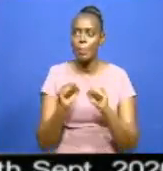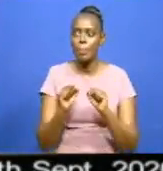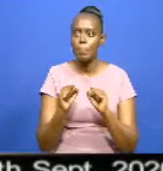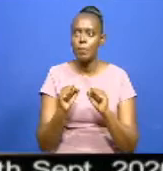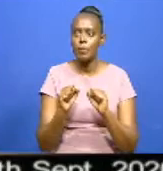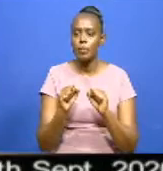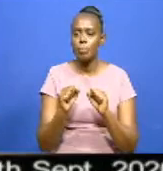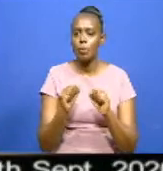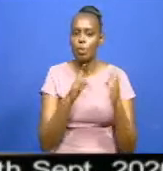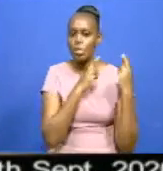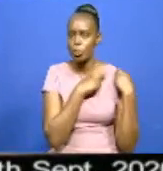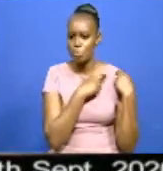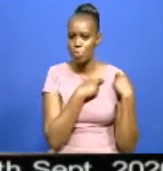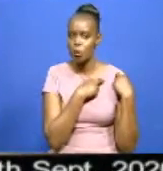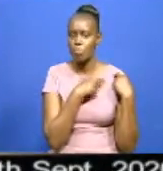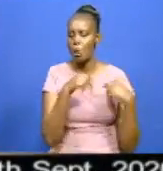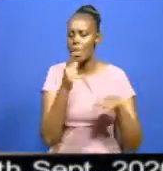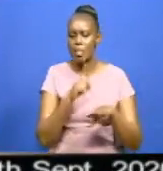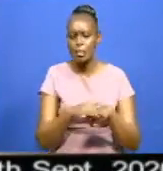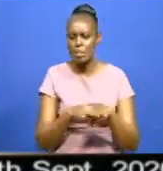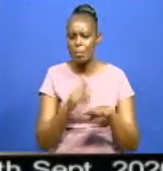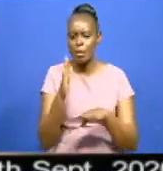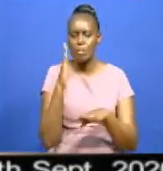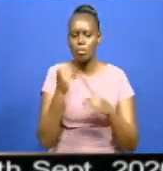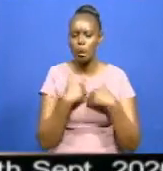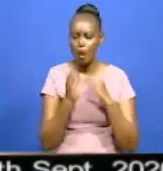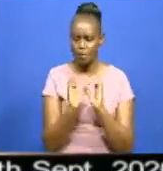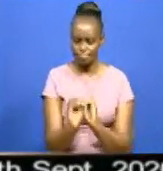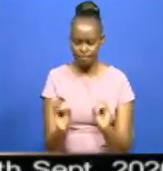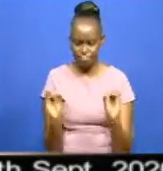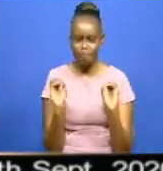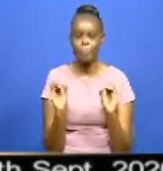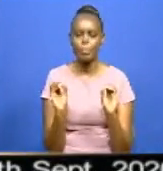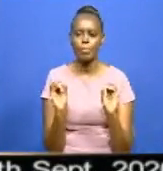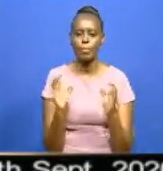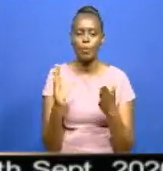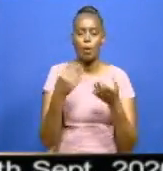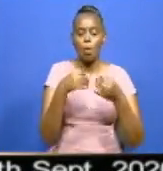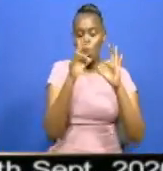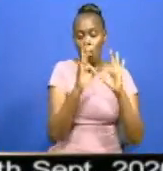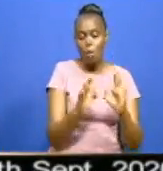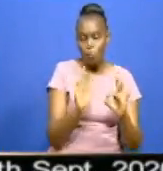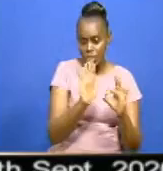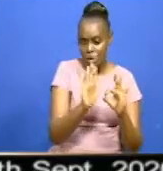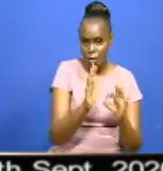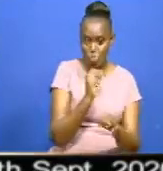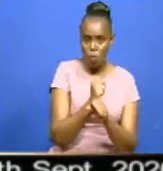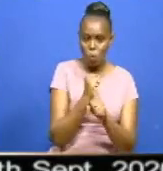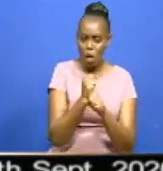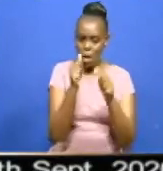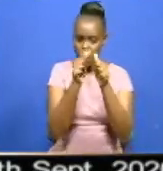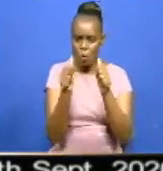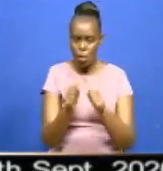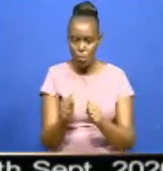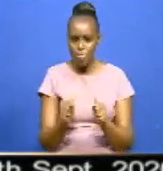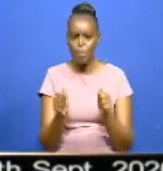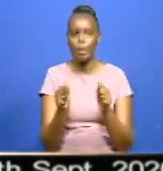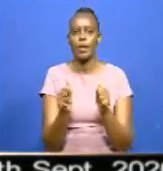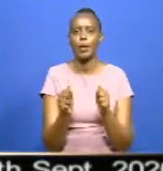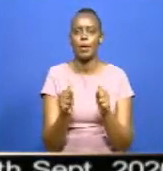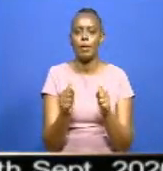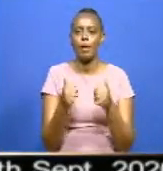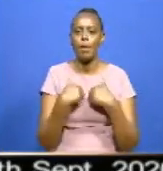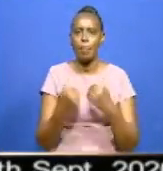your responsibility anytime. You have no security of tenure. But those officers have done their work diligently and